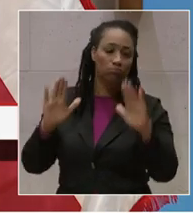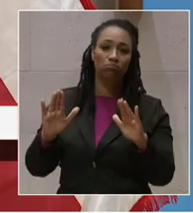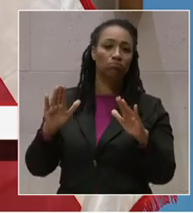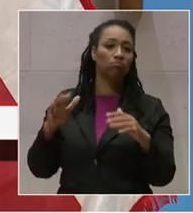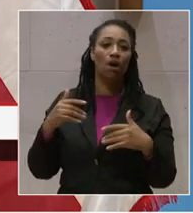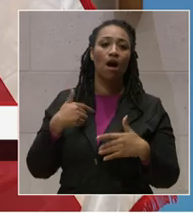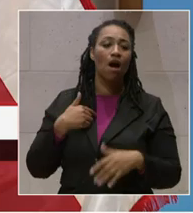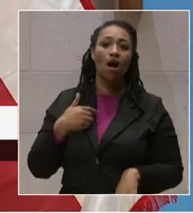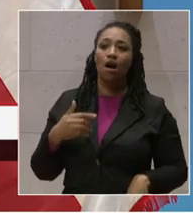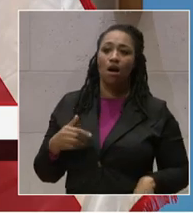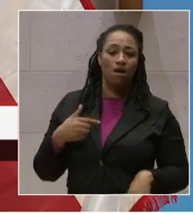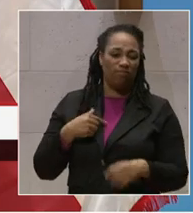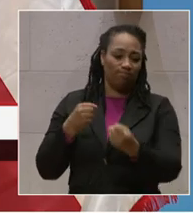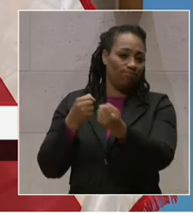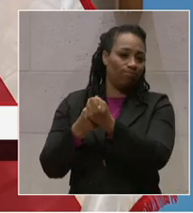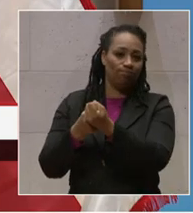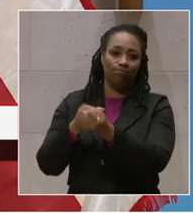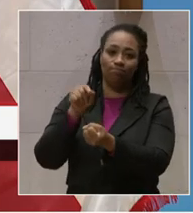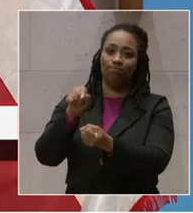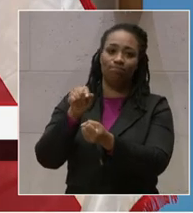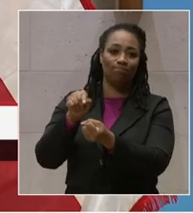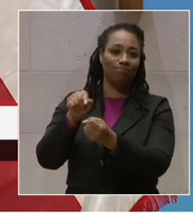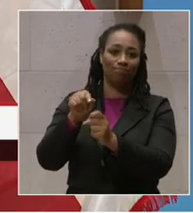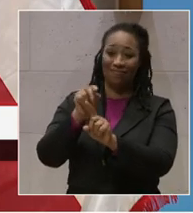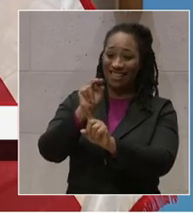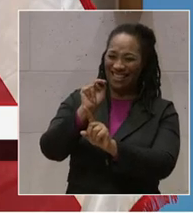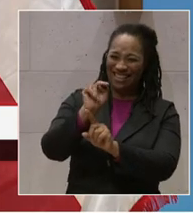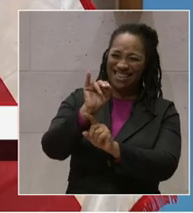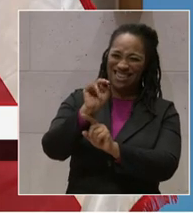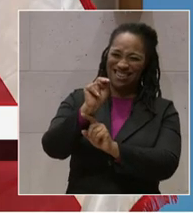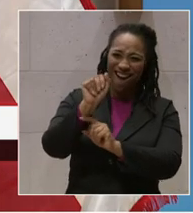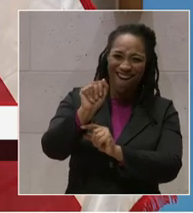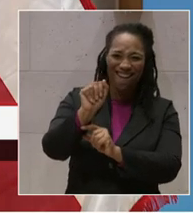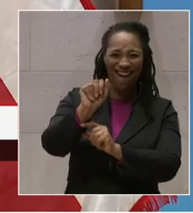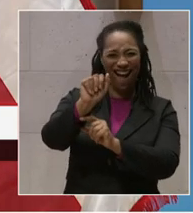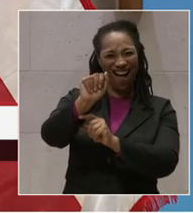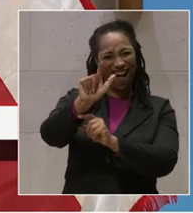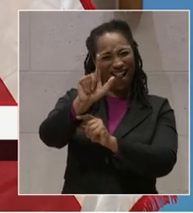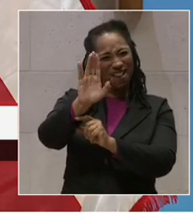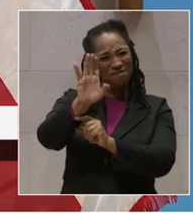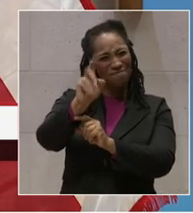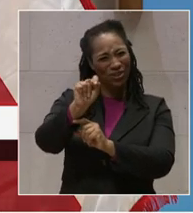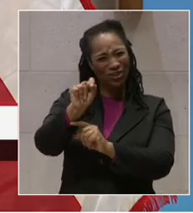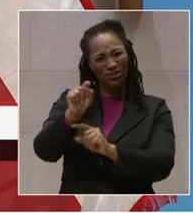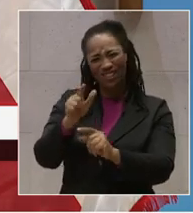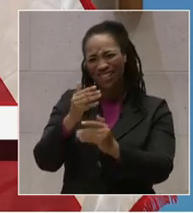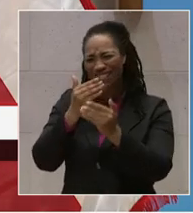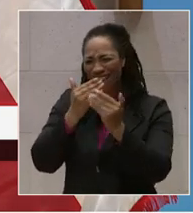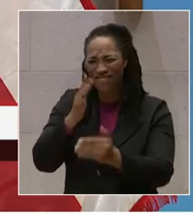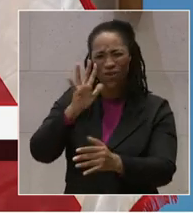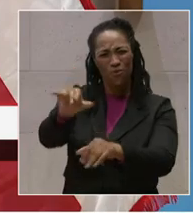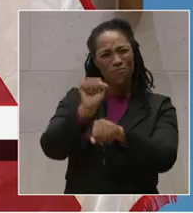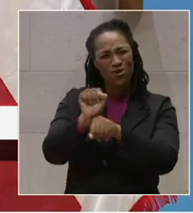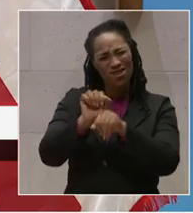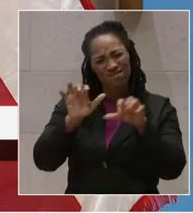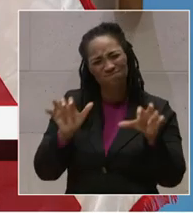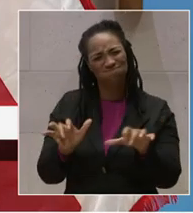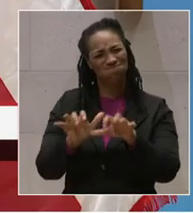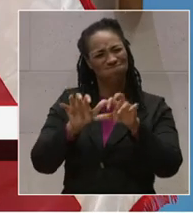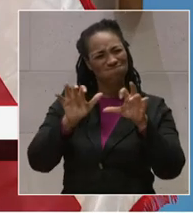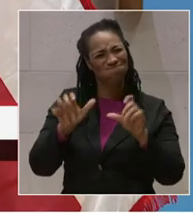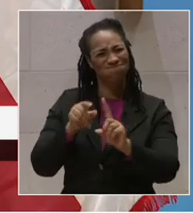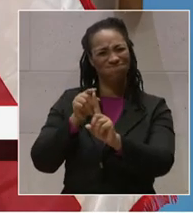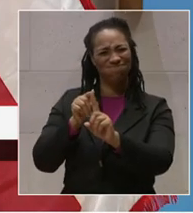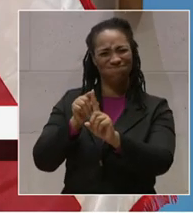fan. So, Nina, thank you so much for what you do. I want to just pause and say NLC is in the